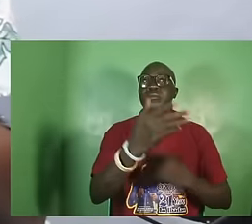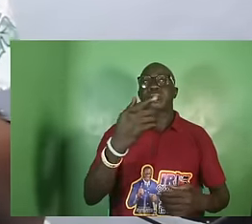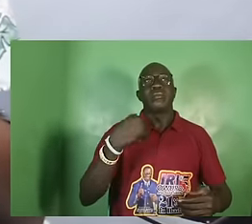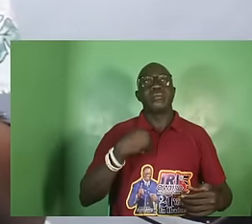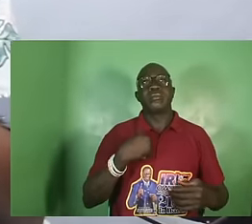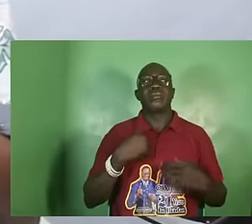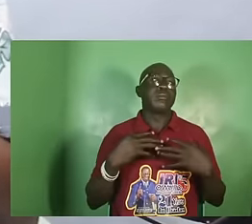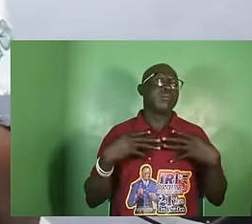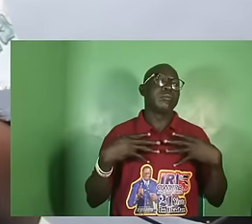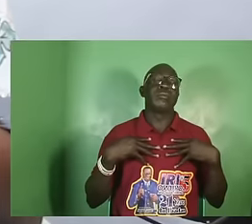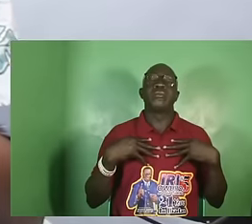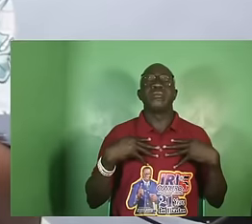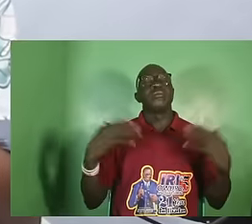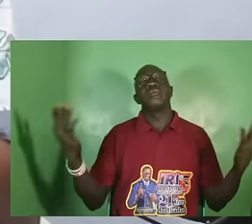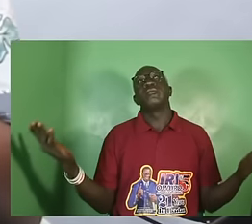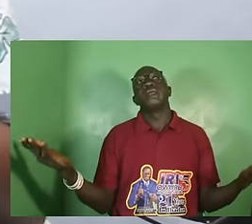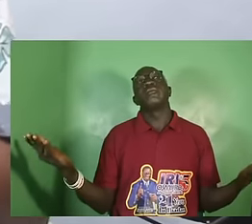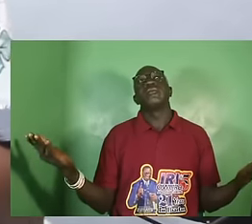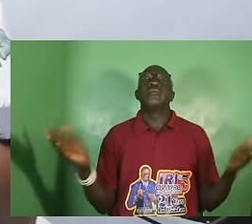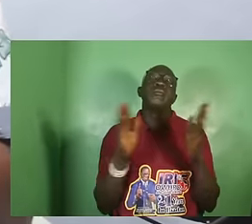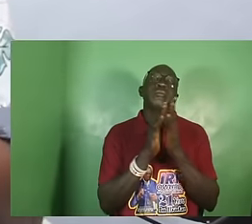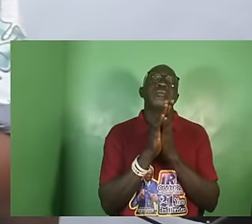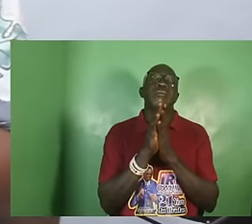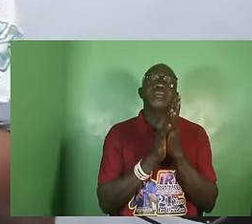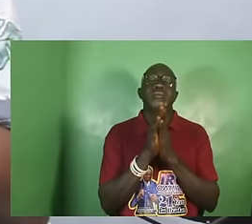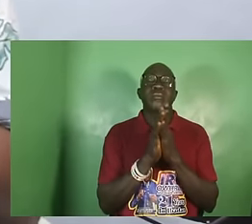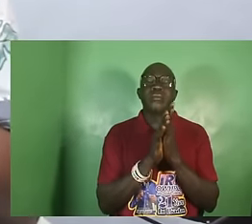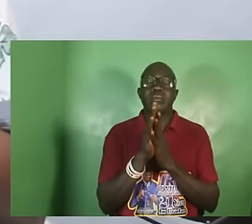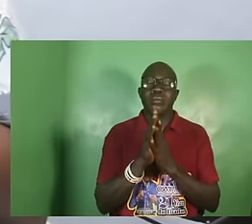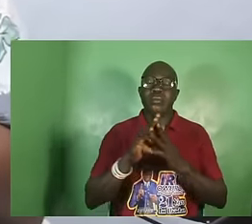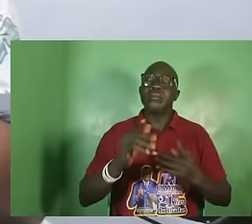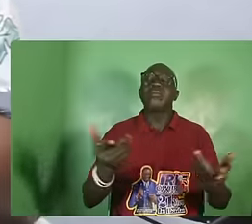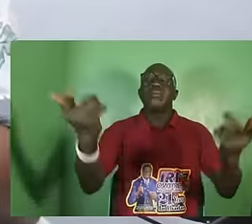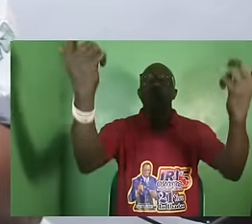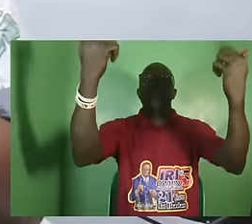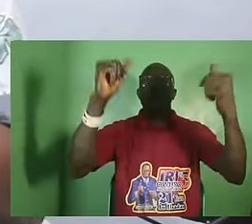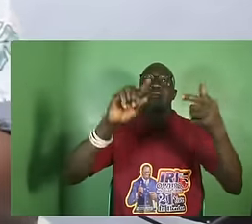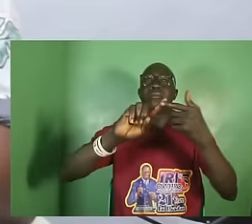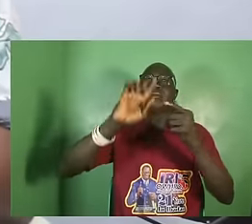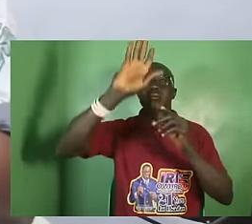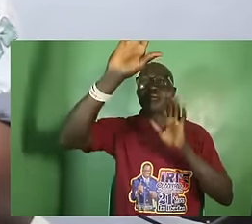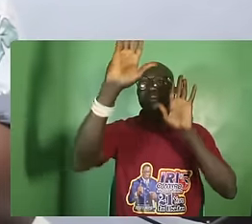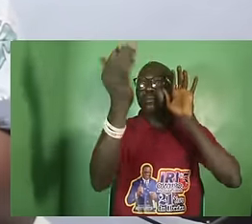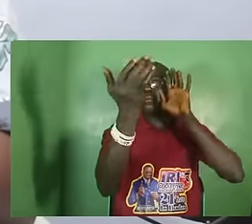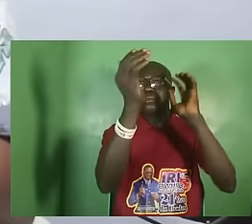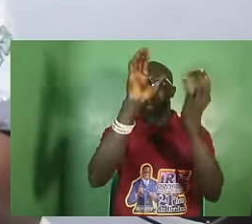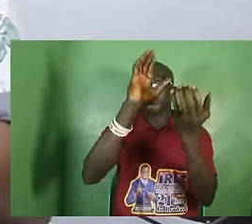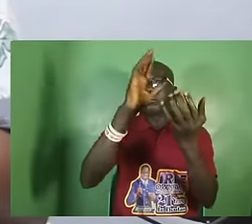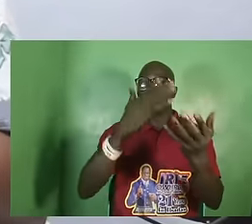bo adura mi. There is something that makes me come into